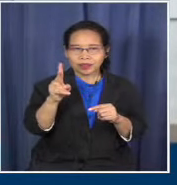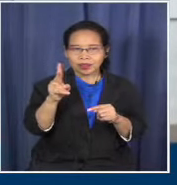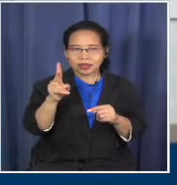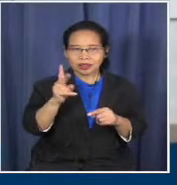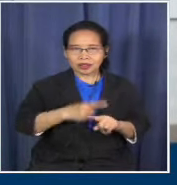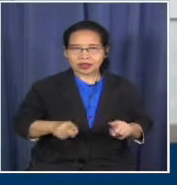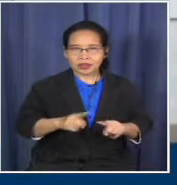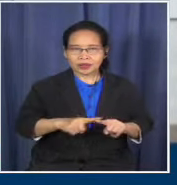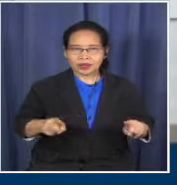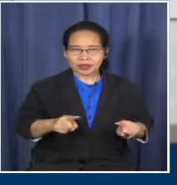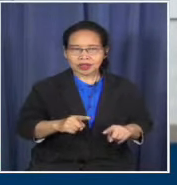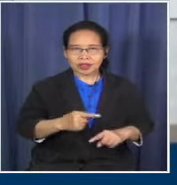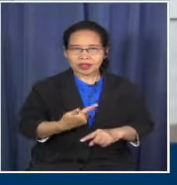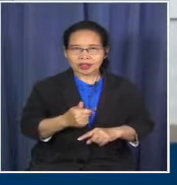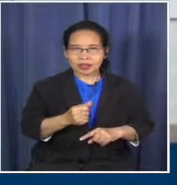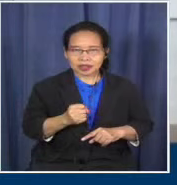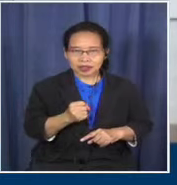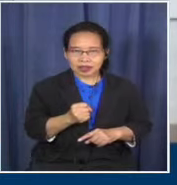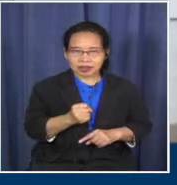seen.